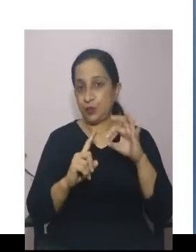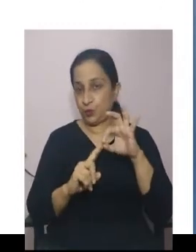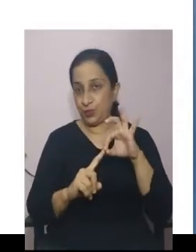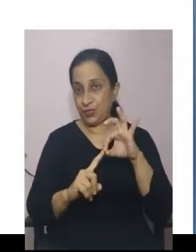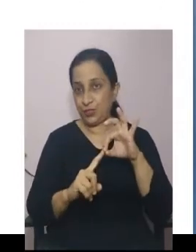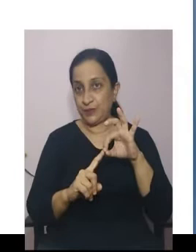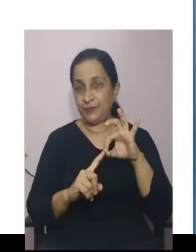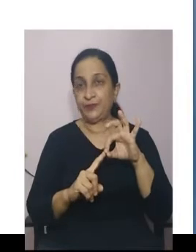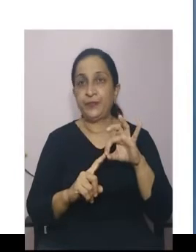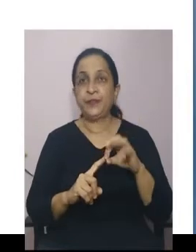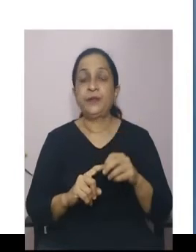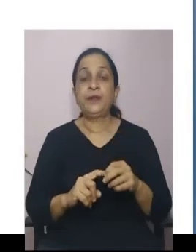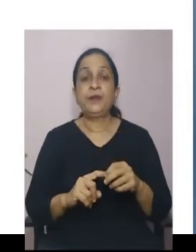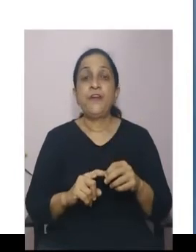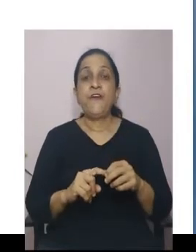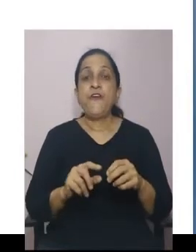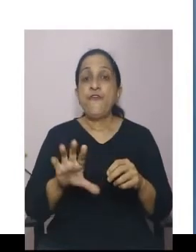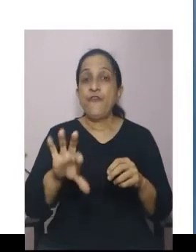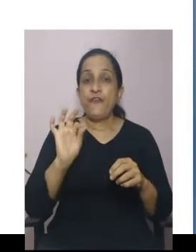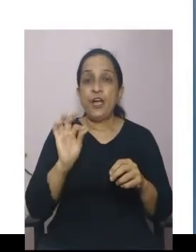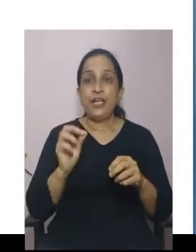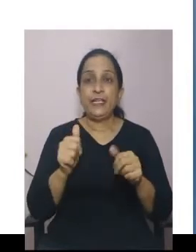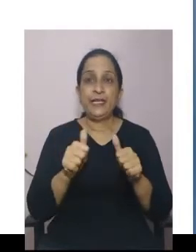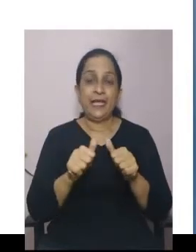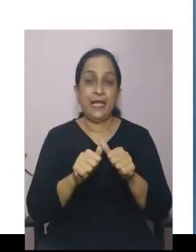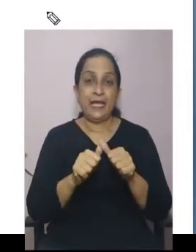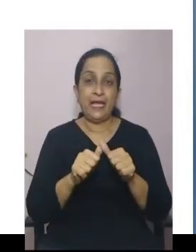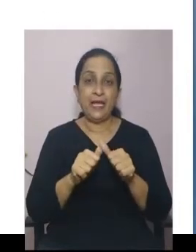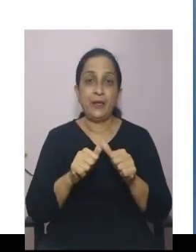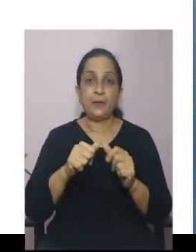First question is find a